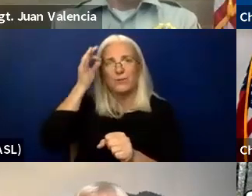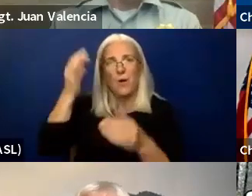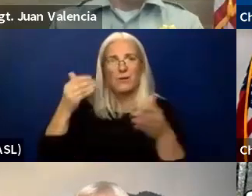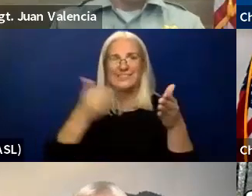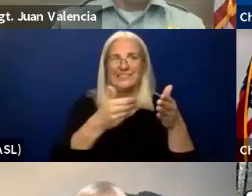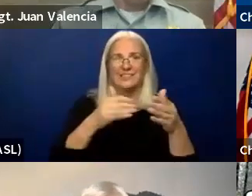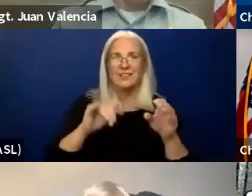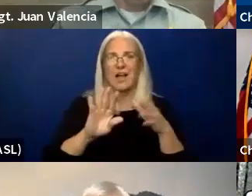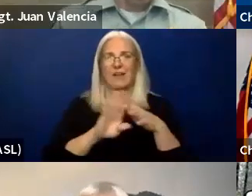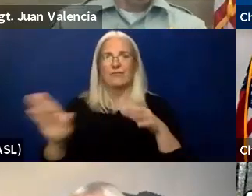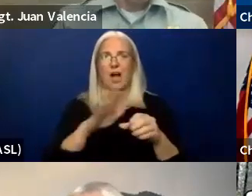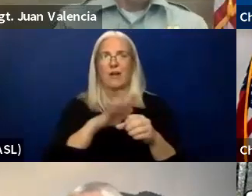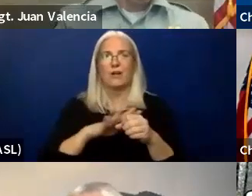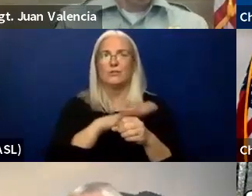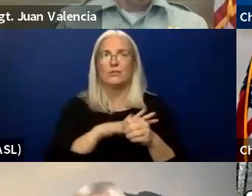you're out of harm's way, I hope.